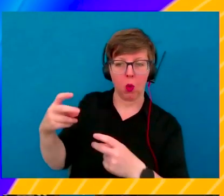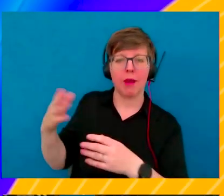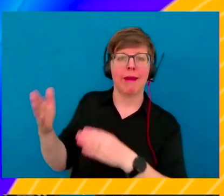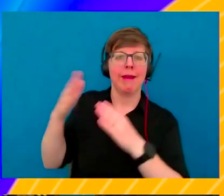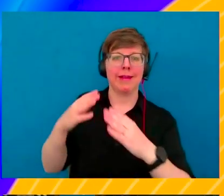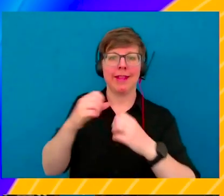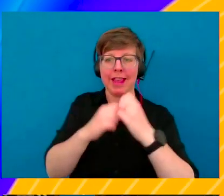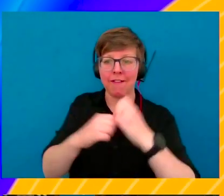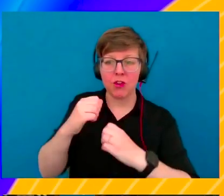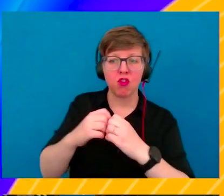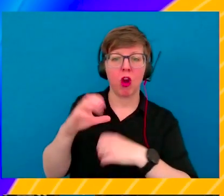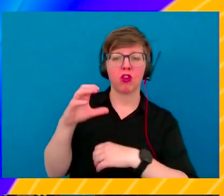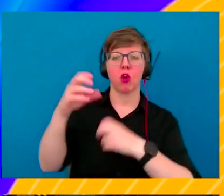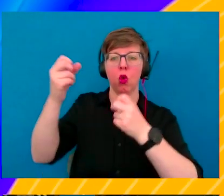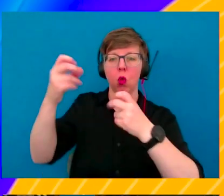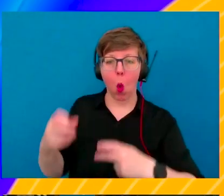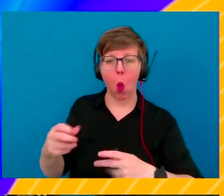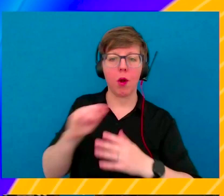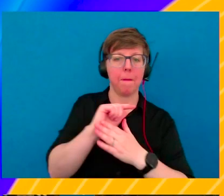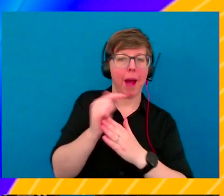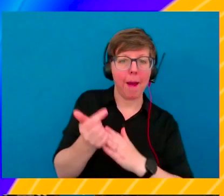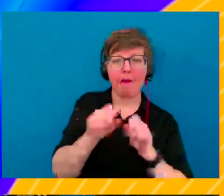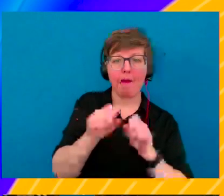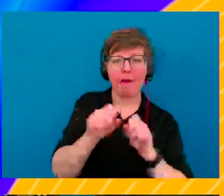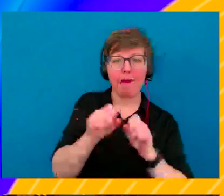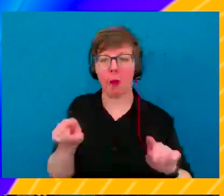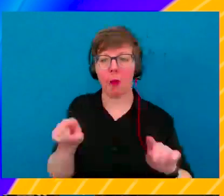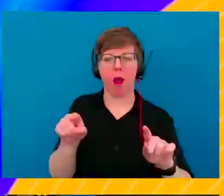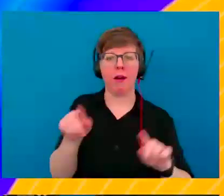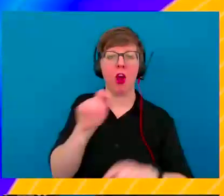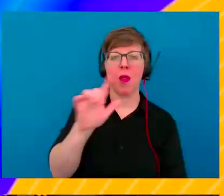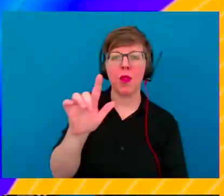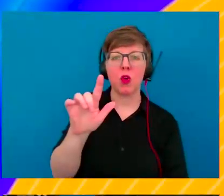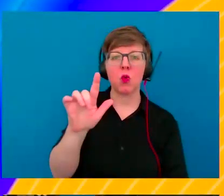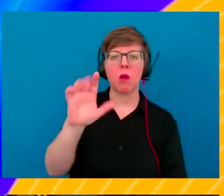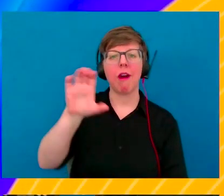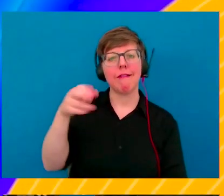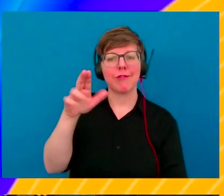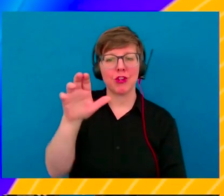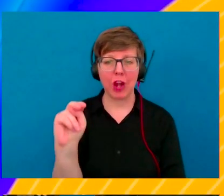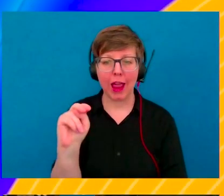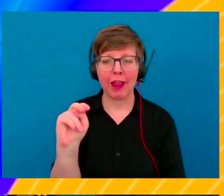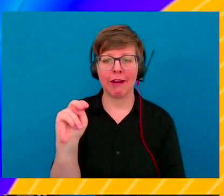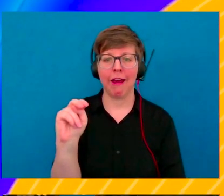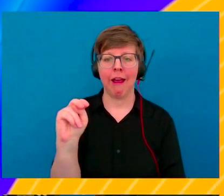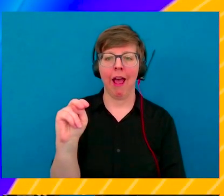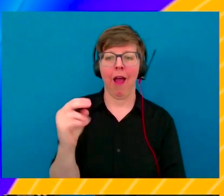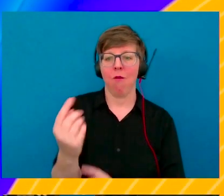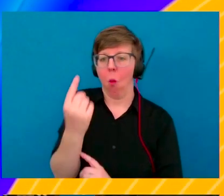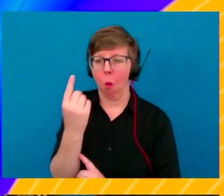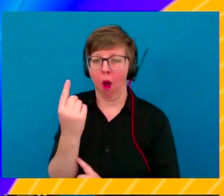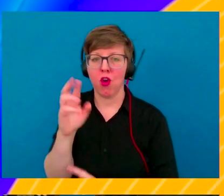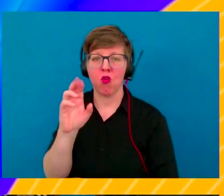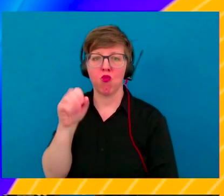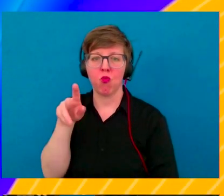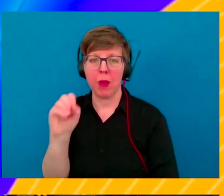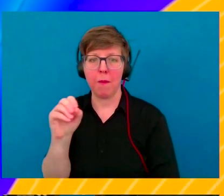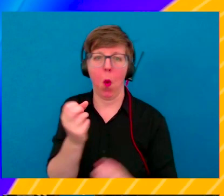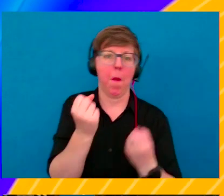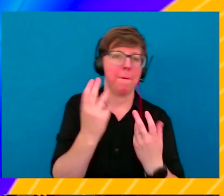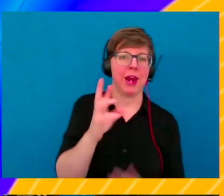policies you have, and then the tool chain, like how many repos do you have? Are you mono-repo, many repos, issue boards, and like pulling that together.